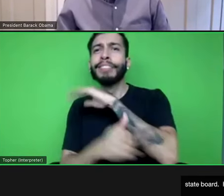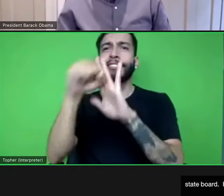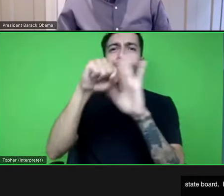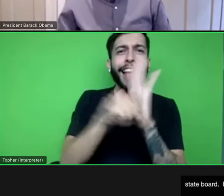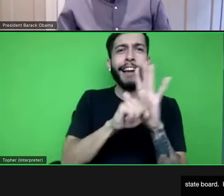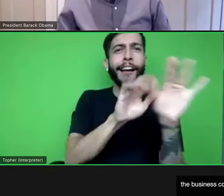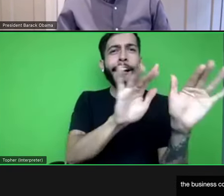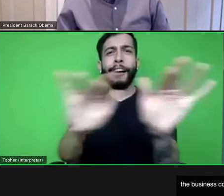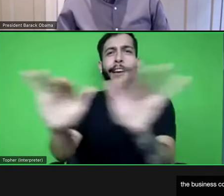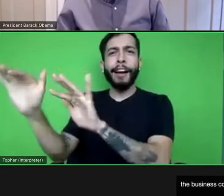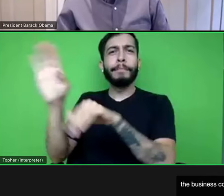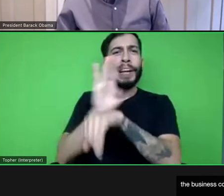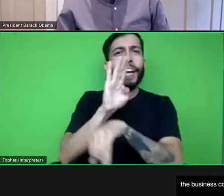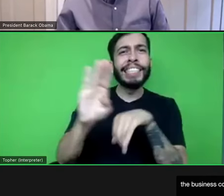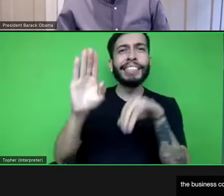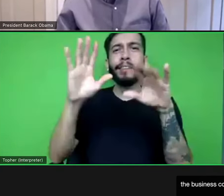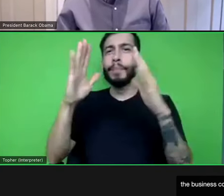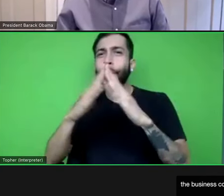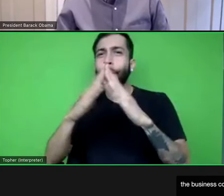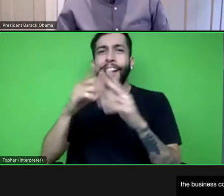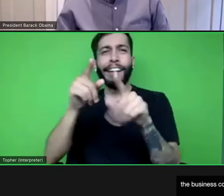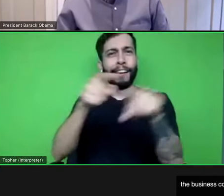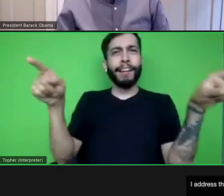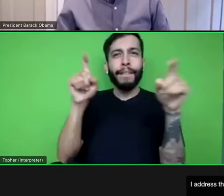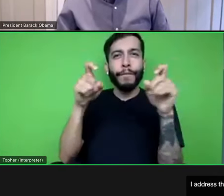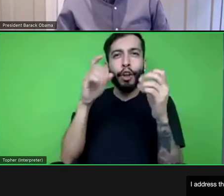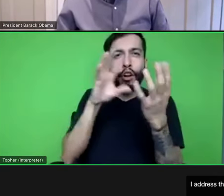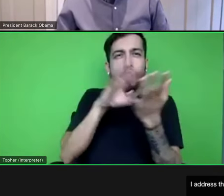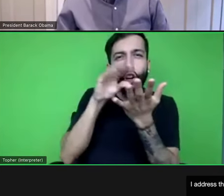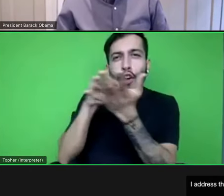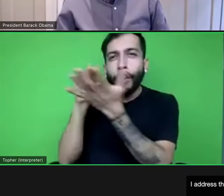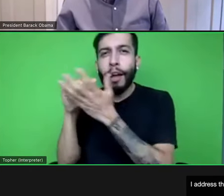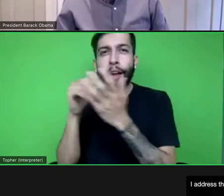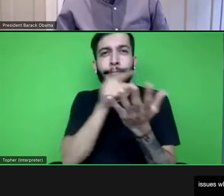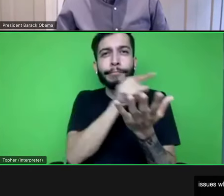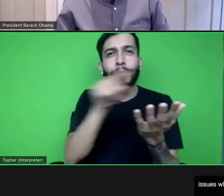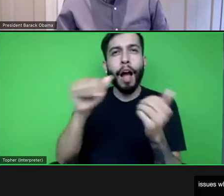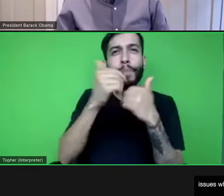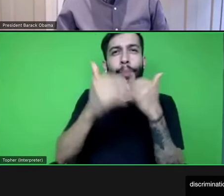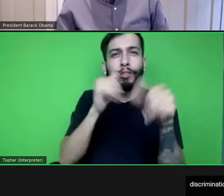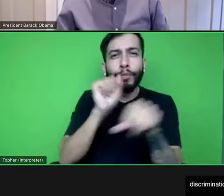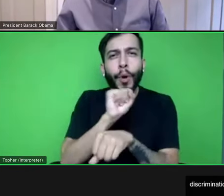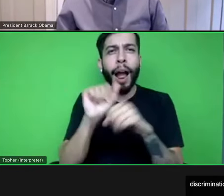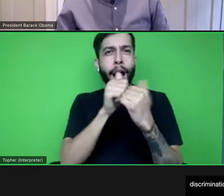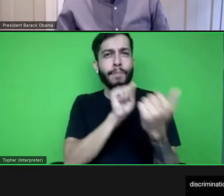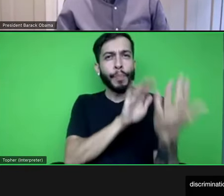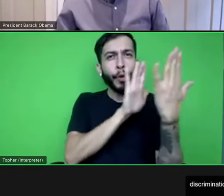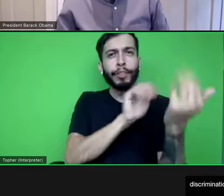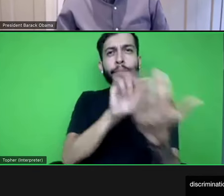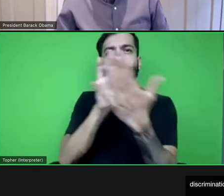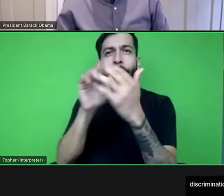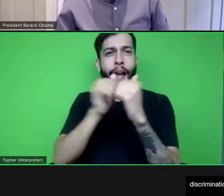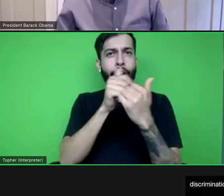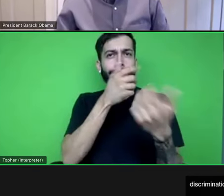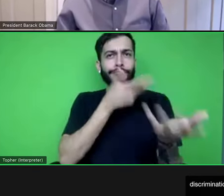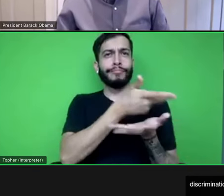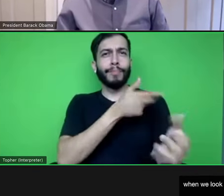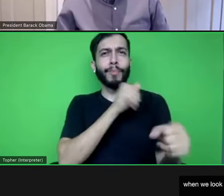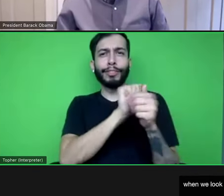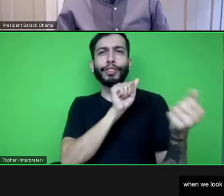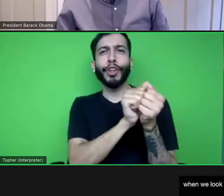of issues where we face discrimination in education. When we look at education for disabled children, even in the